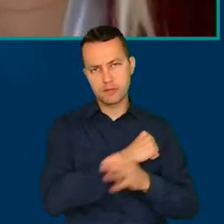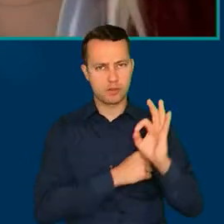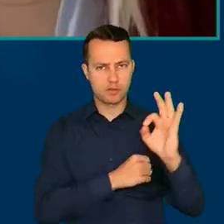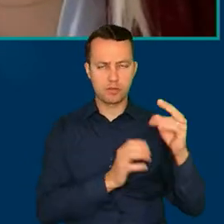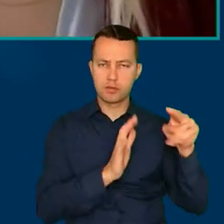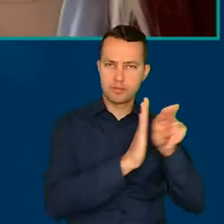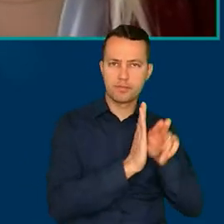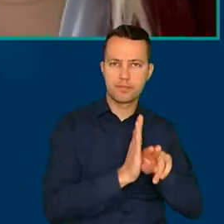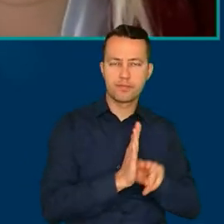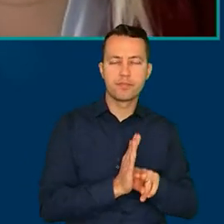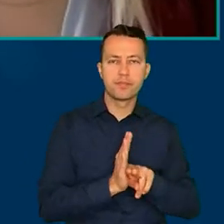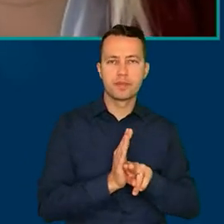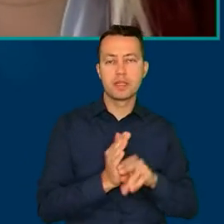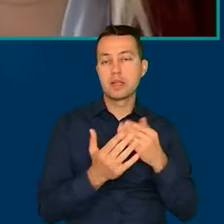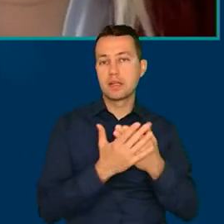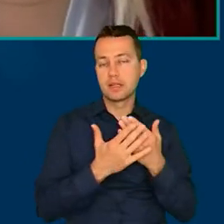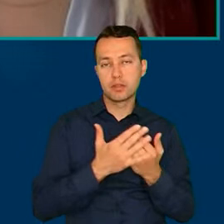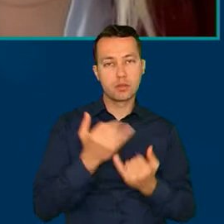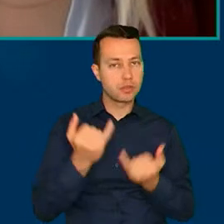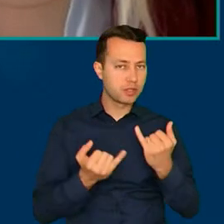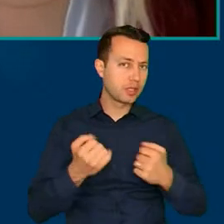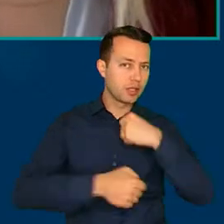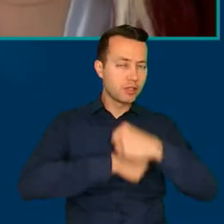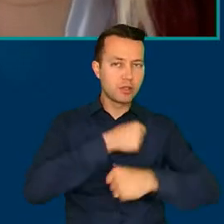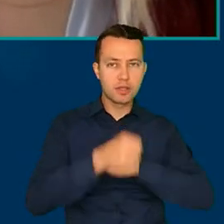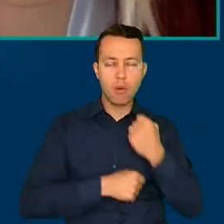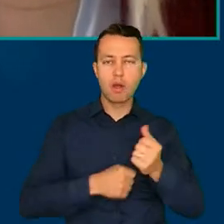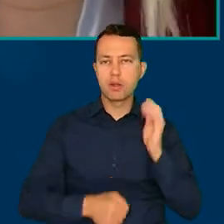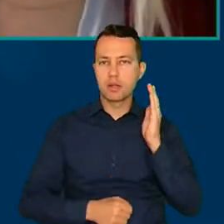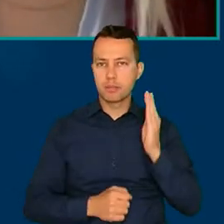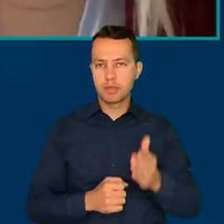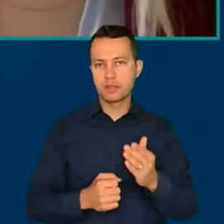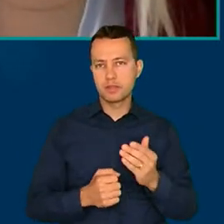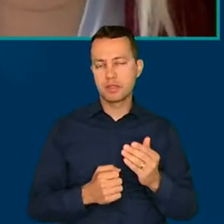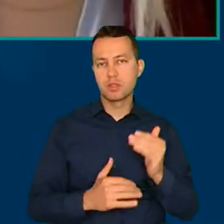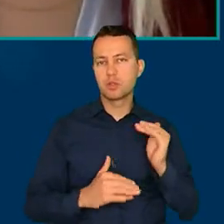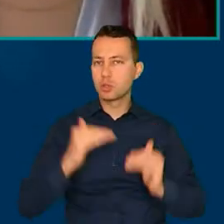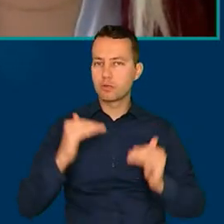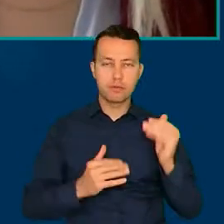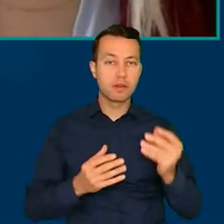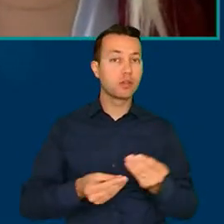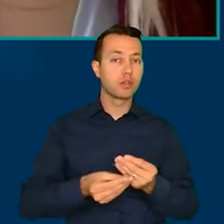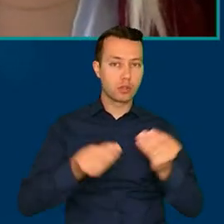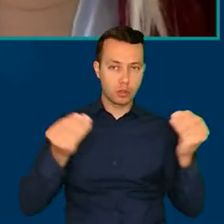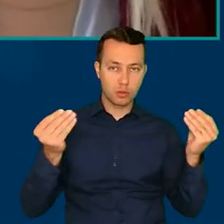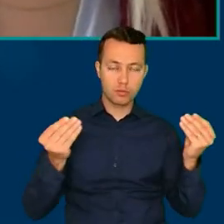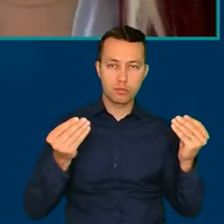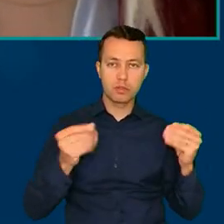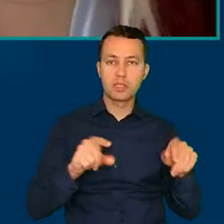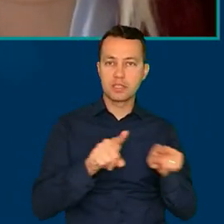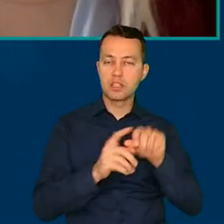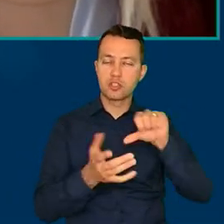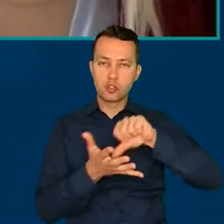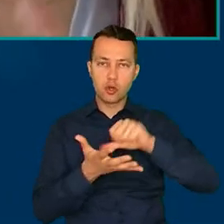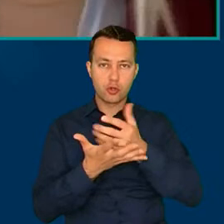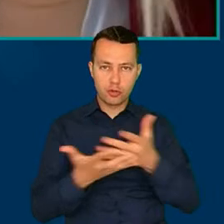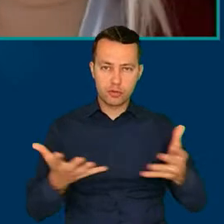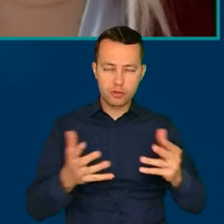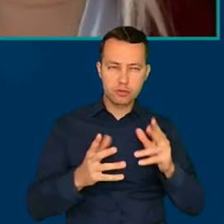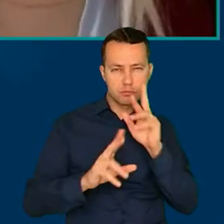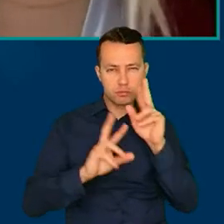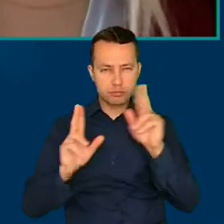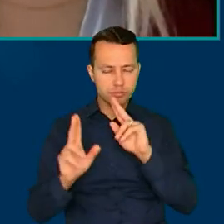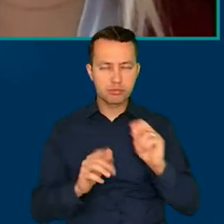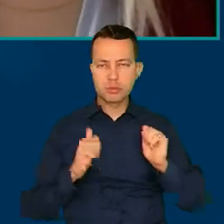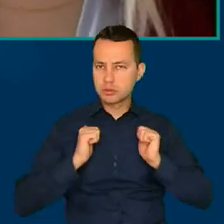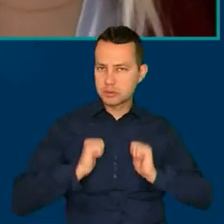sense, they also have to be assessed to be not contributing to social harms. And what that means is